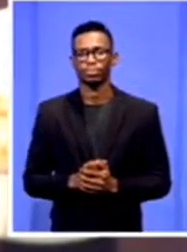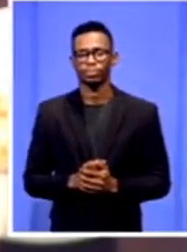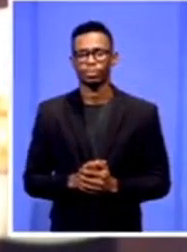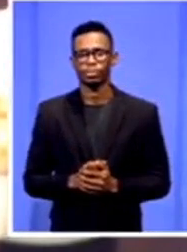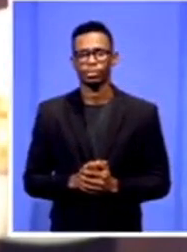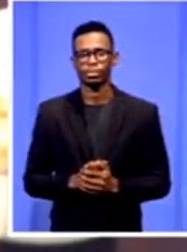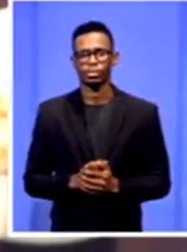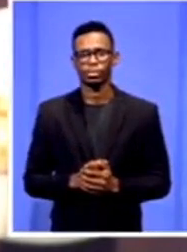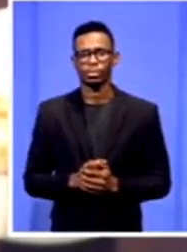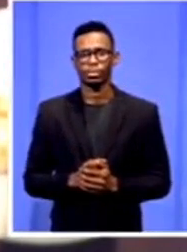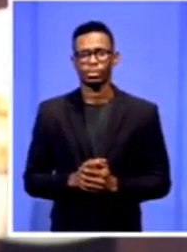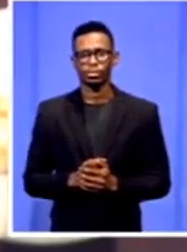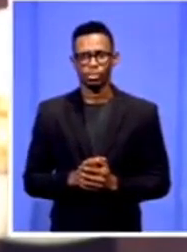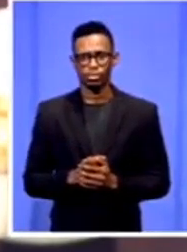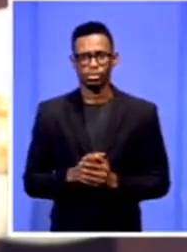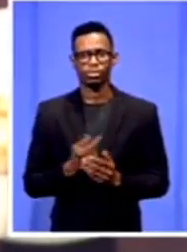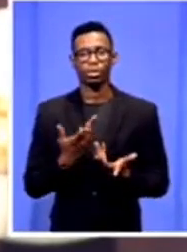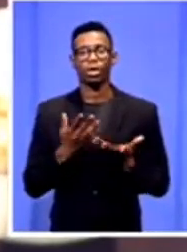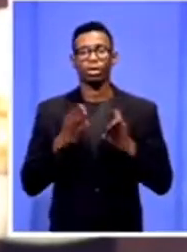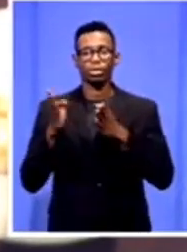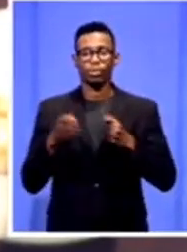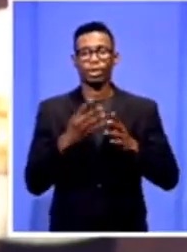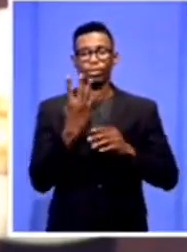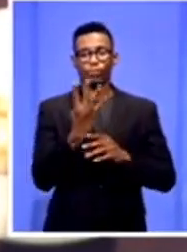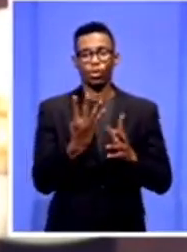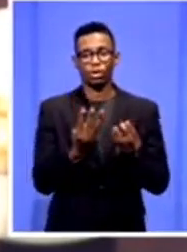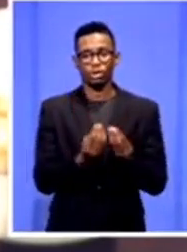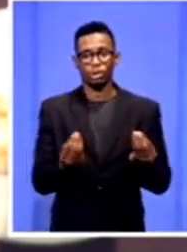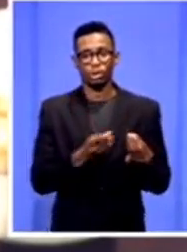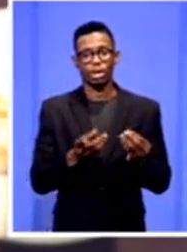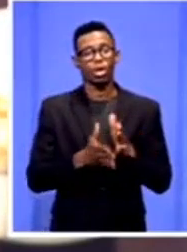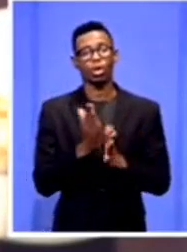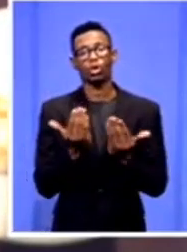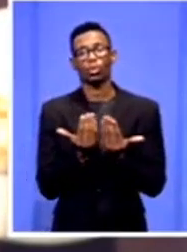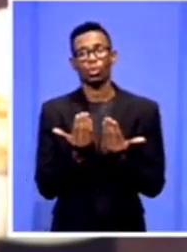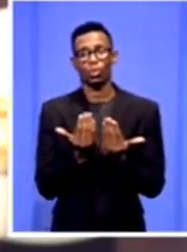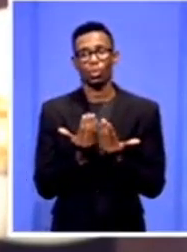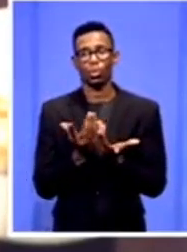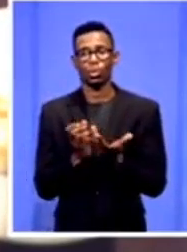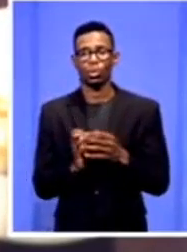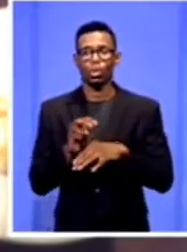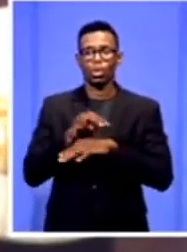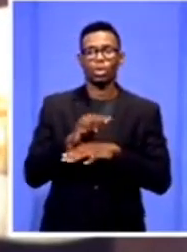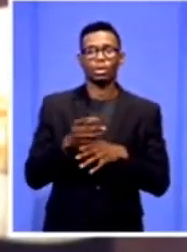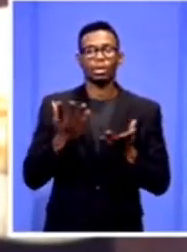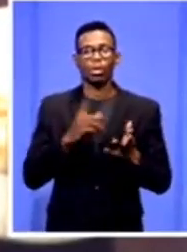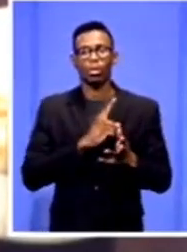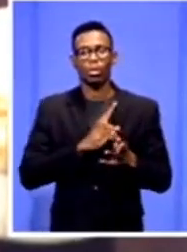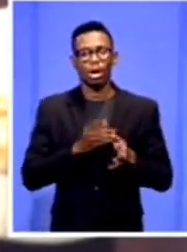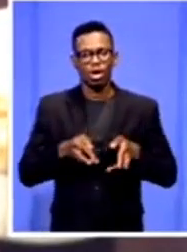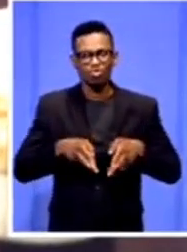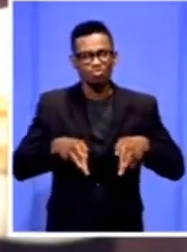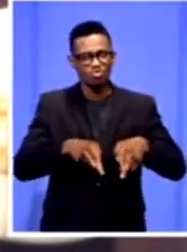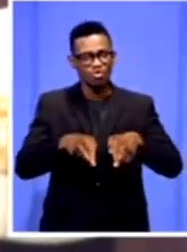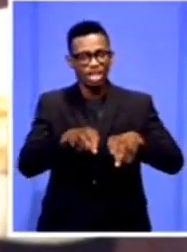batlega bridge ha noka eda ga ba kgone go ya sekolong. Kaofela tseo ke se ke re